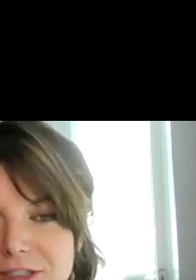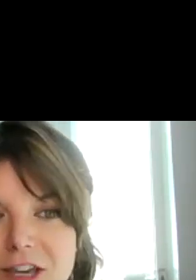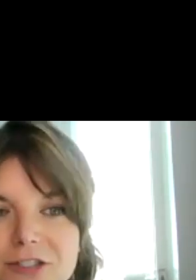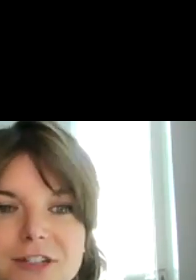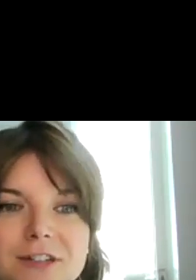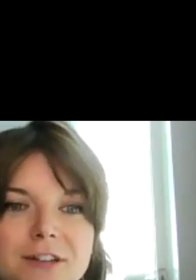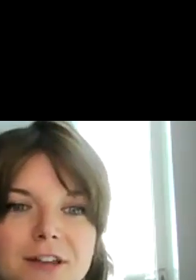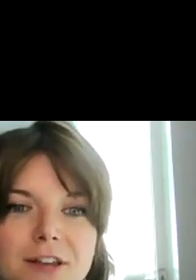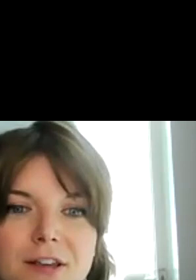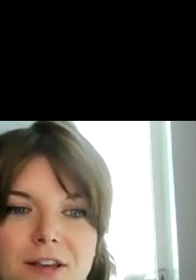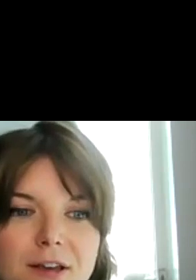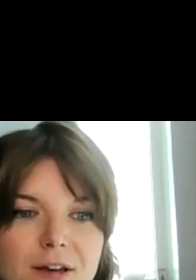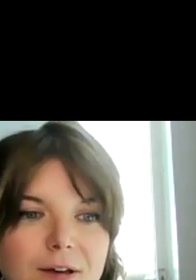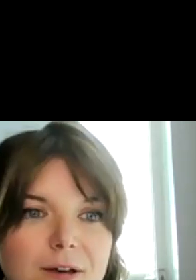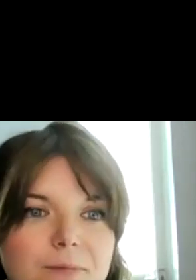great presentation.